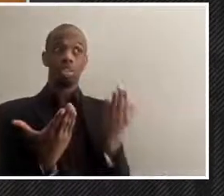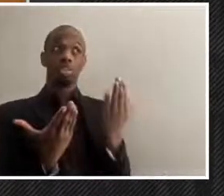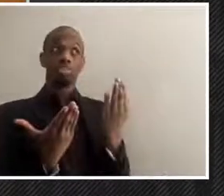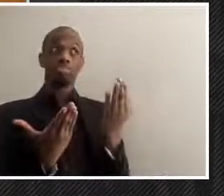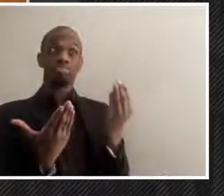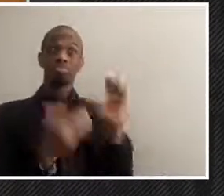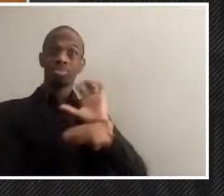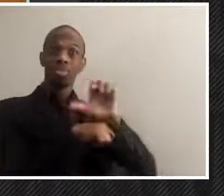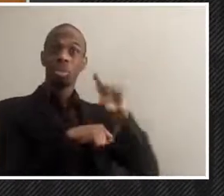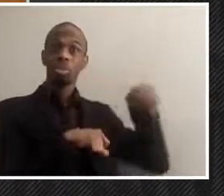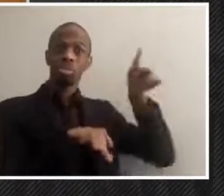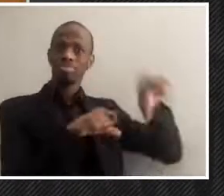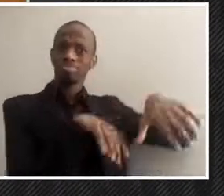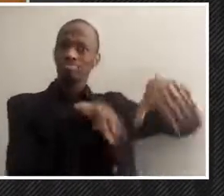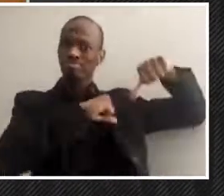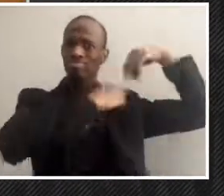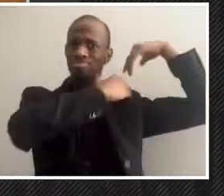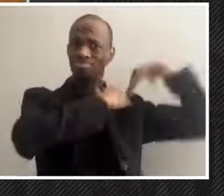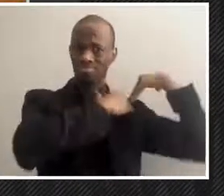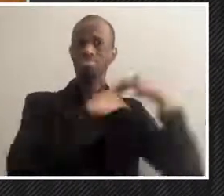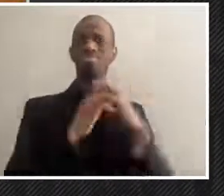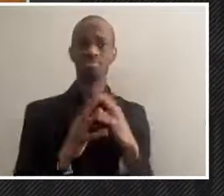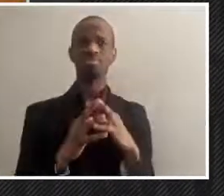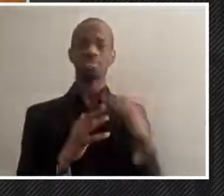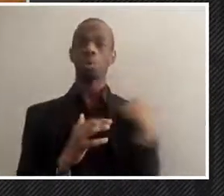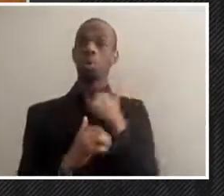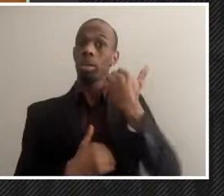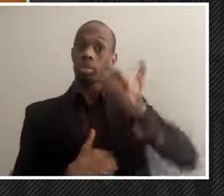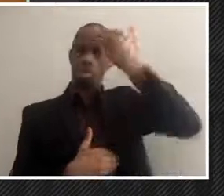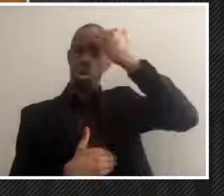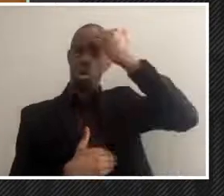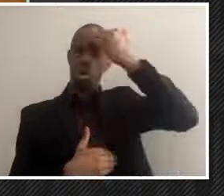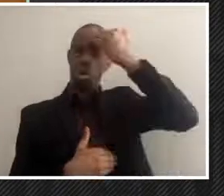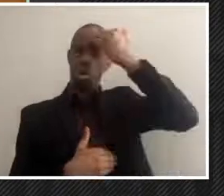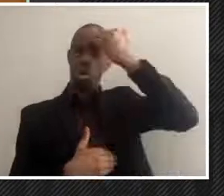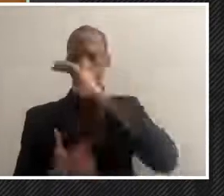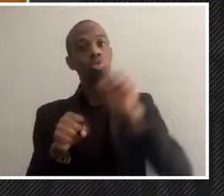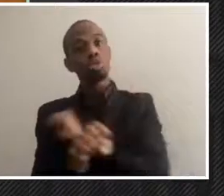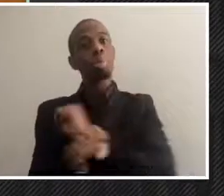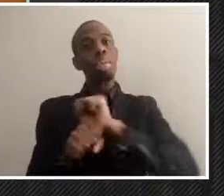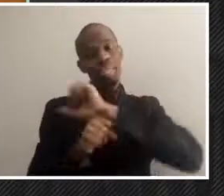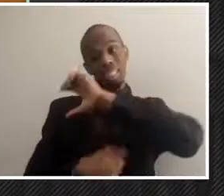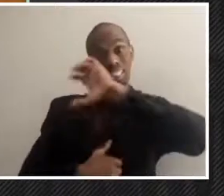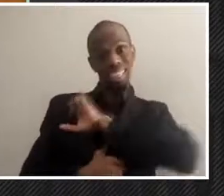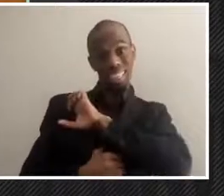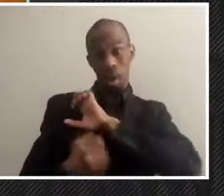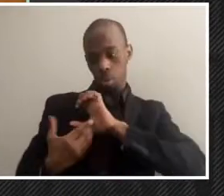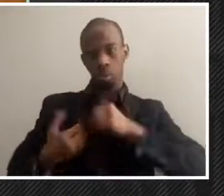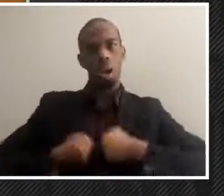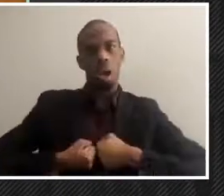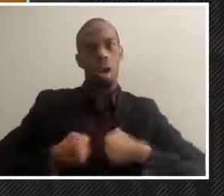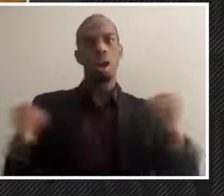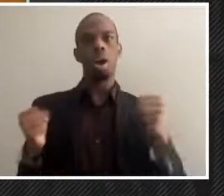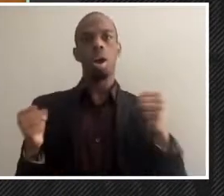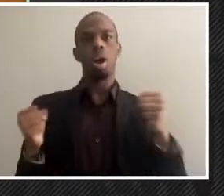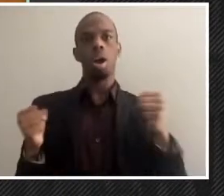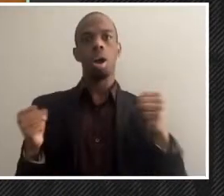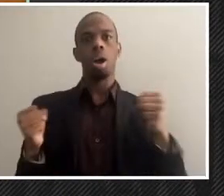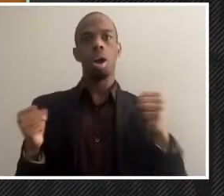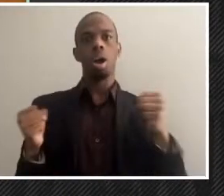out not in the best of times, but what are you doing in the worst of times? How are you showing up